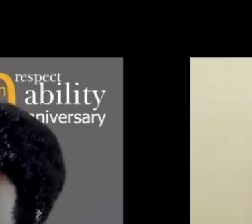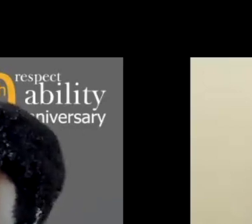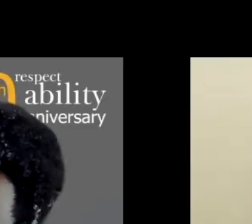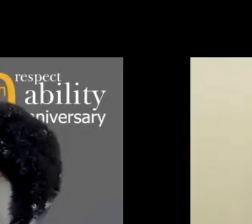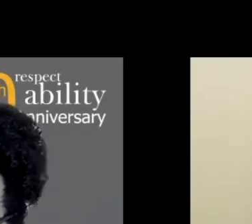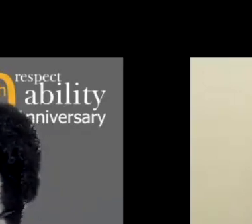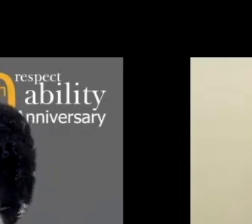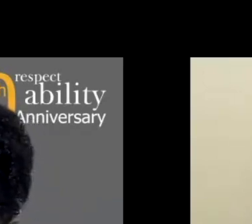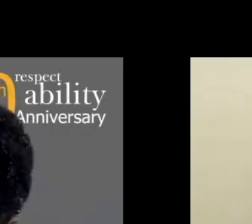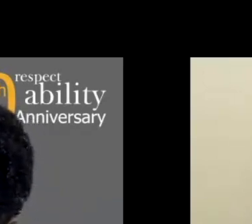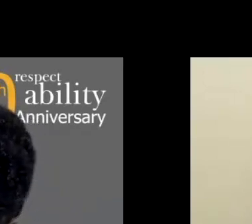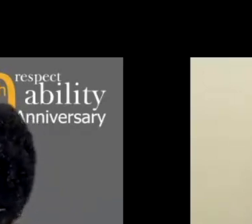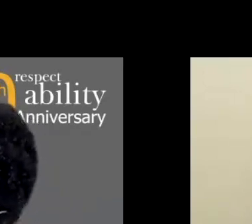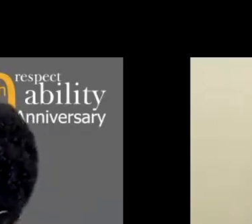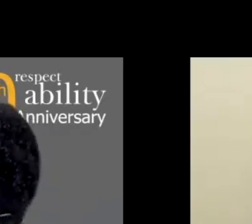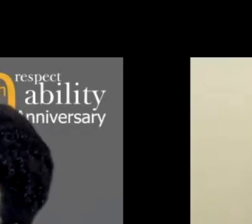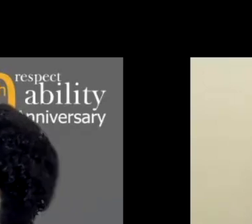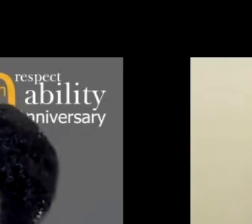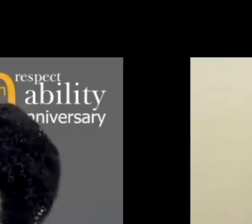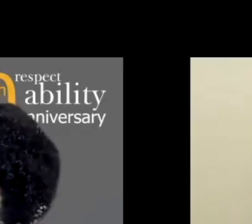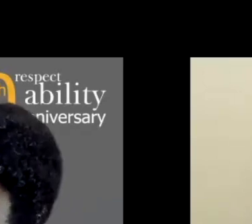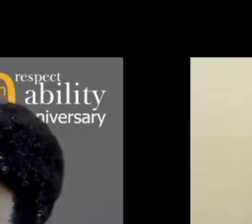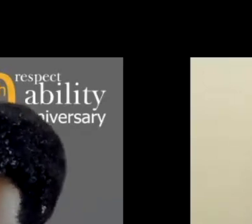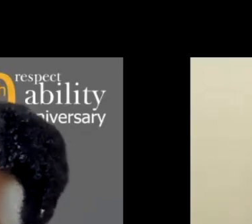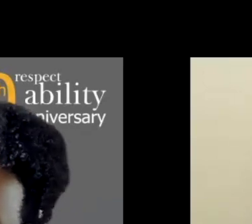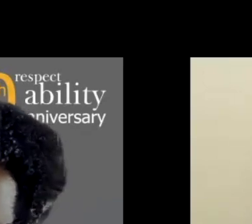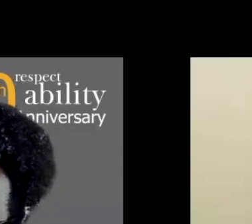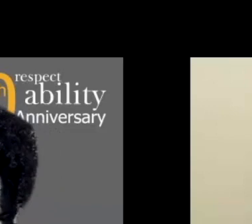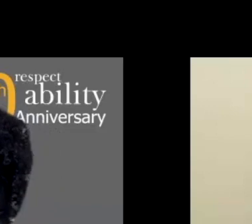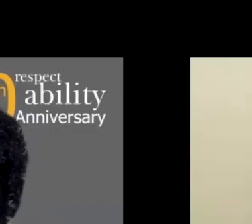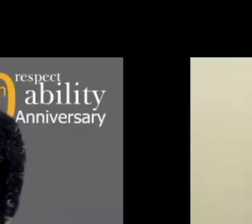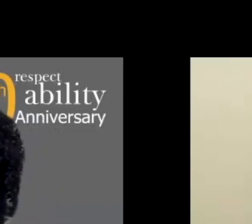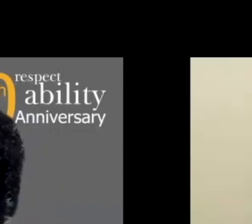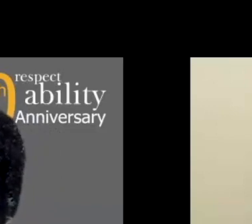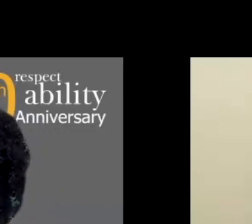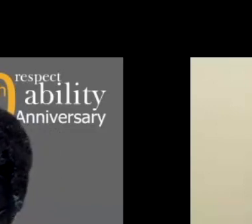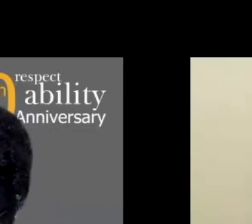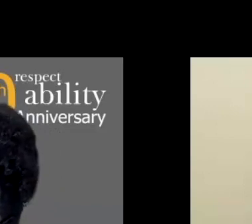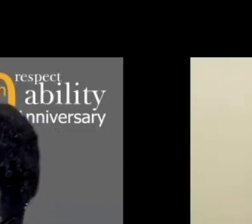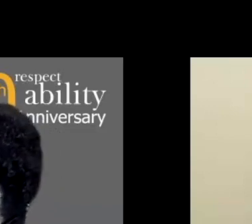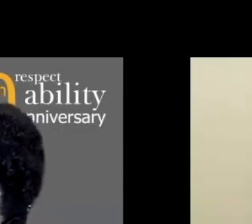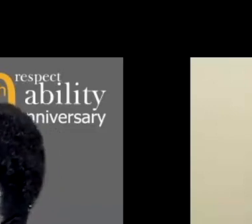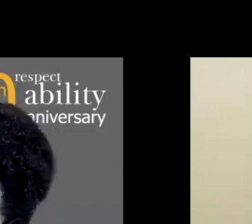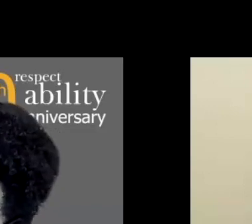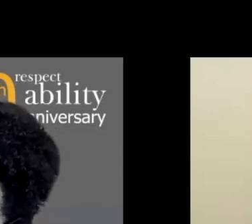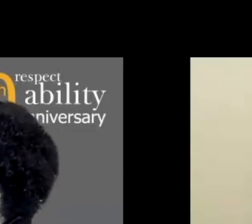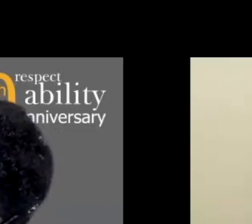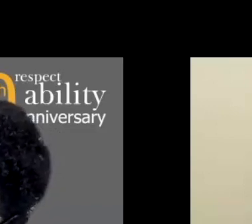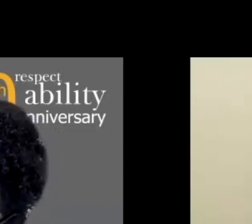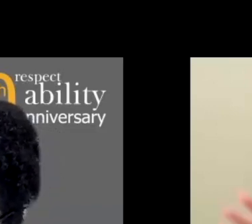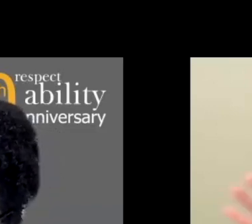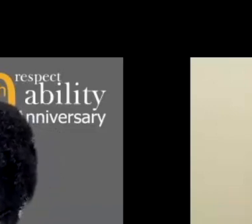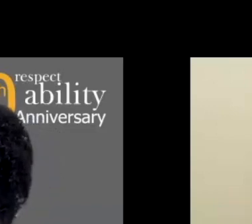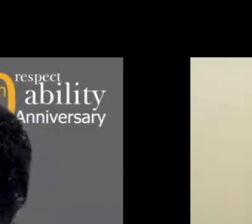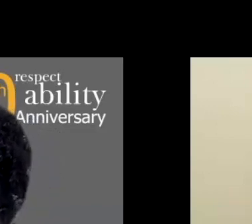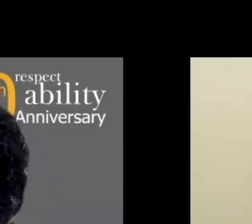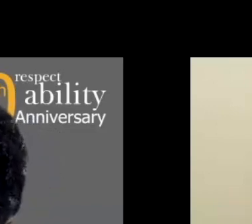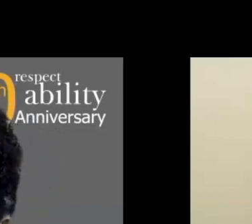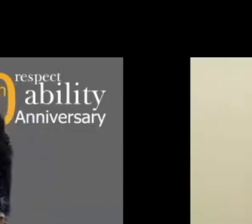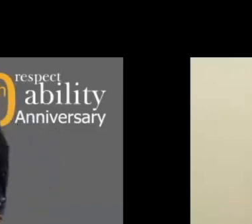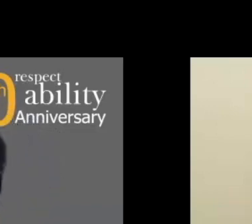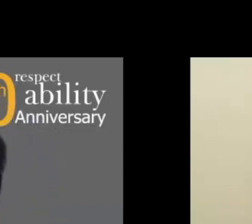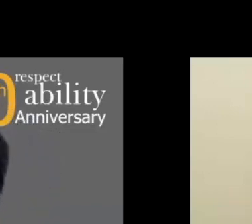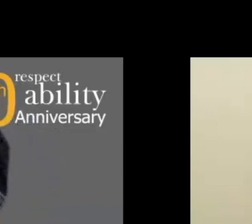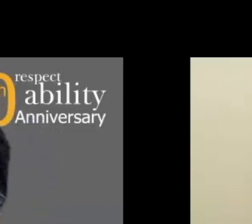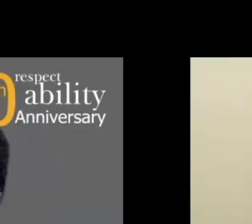and for our programming, but the people who are on this panel today were selected by Ben, and we wanted to make sure that we